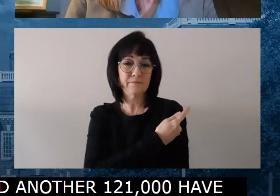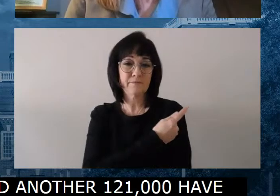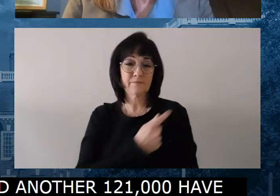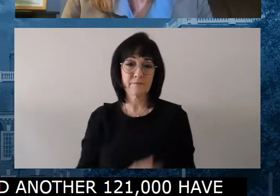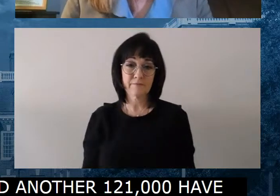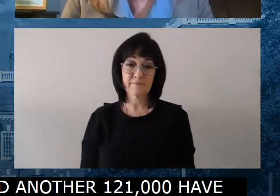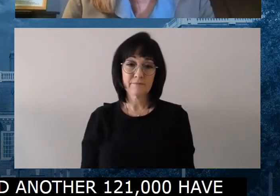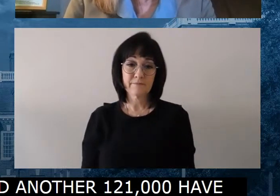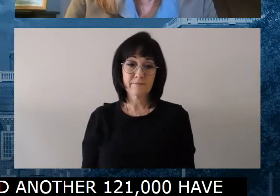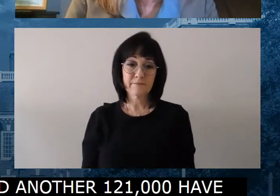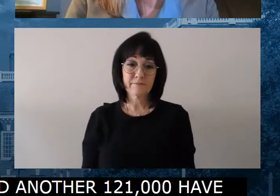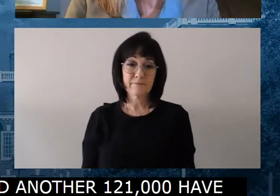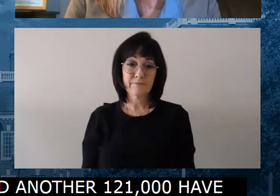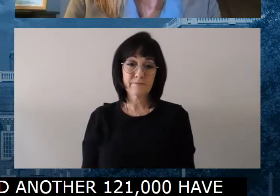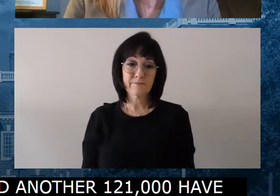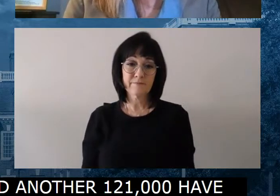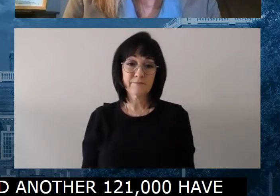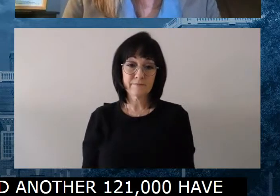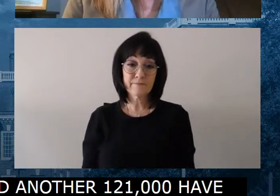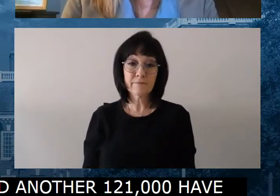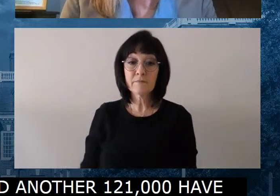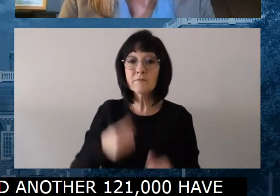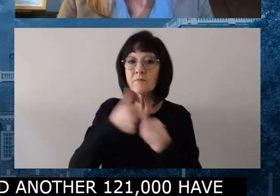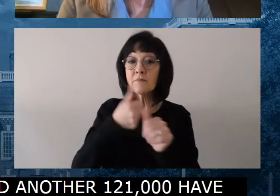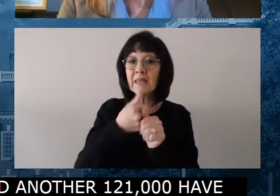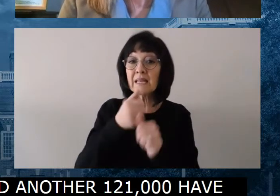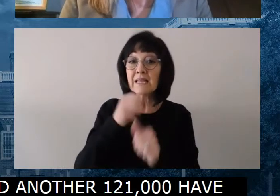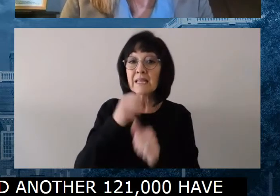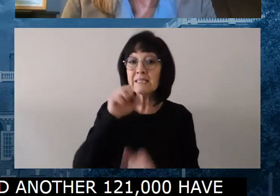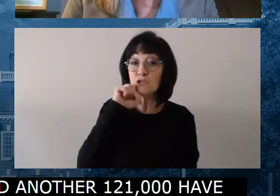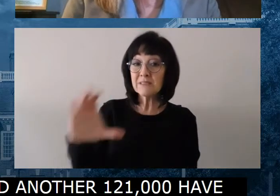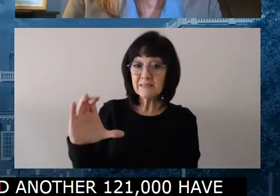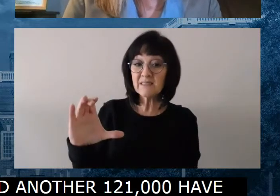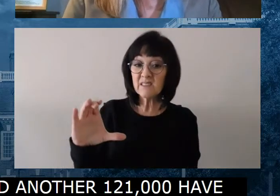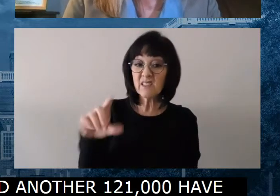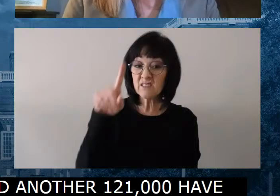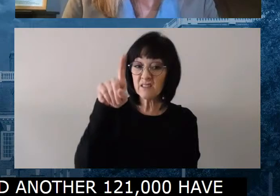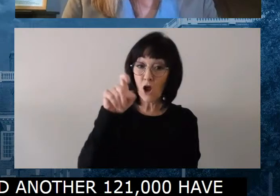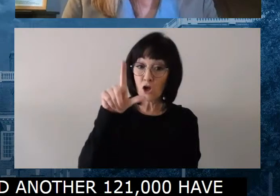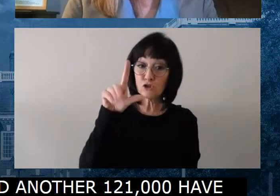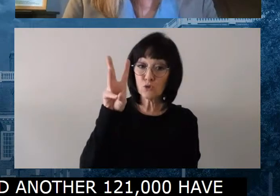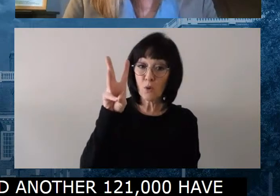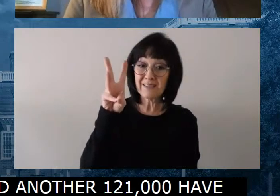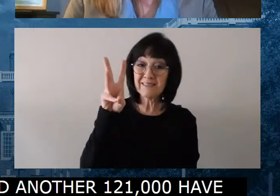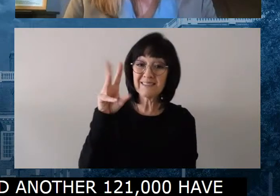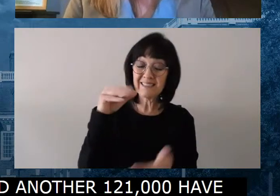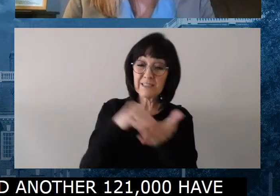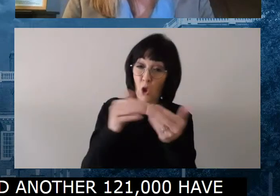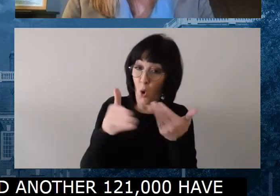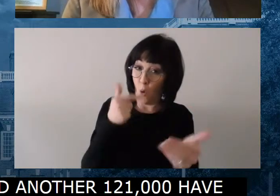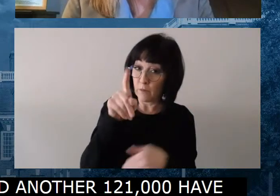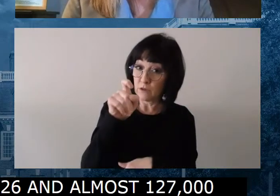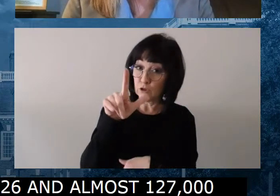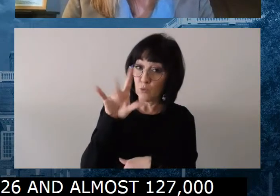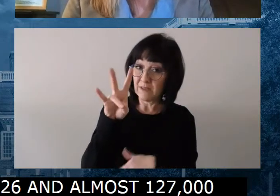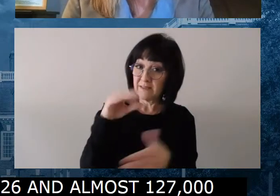126, almost 127,000 senior citizens in Delaware who are fully